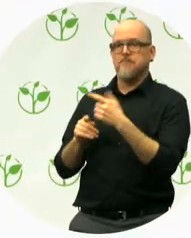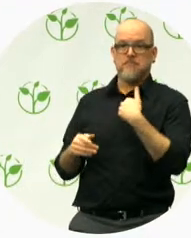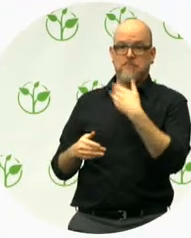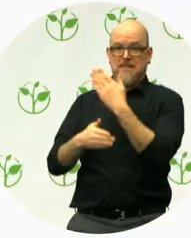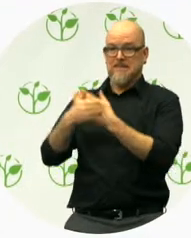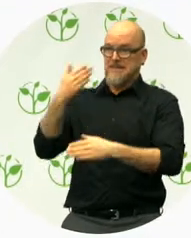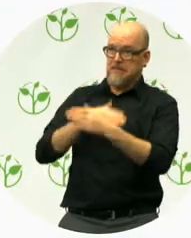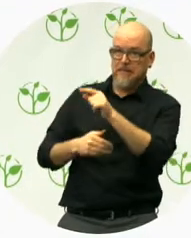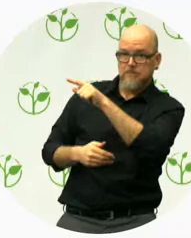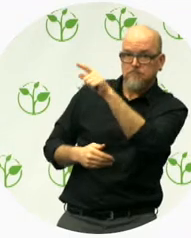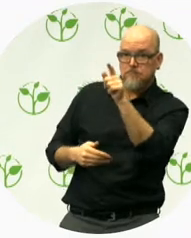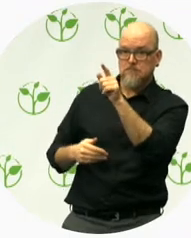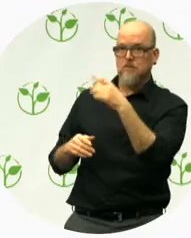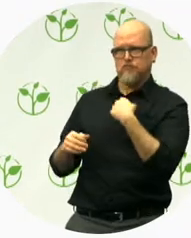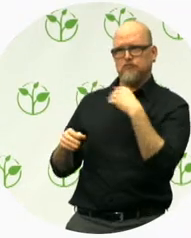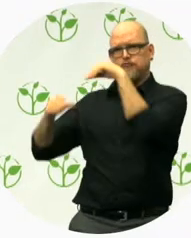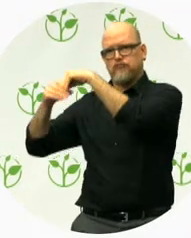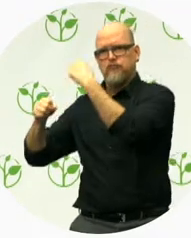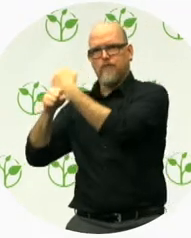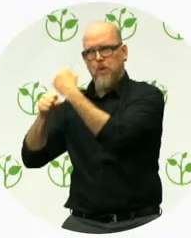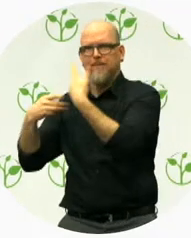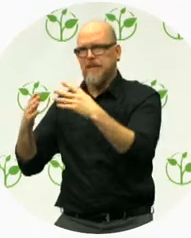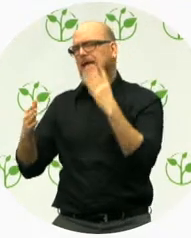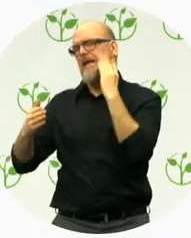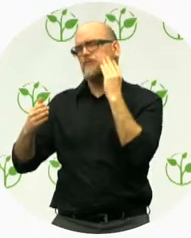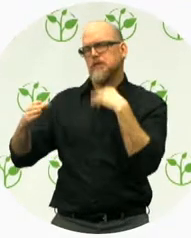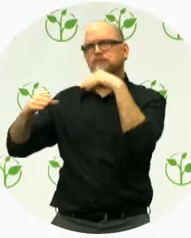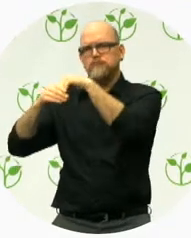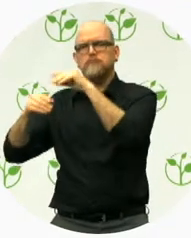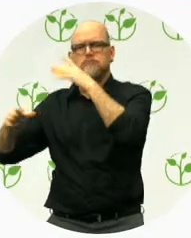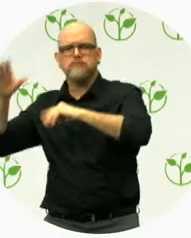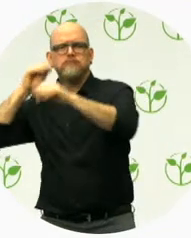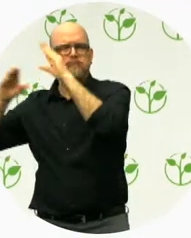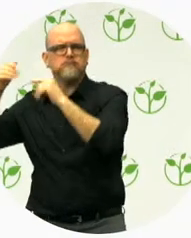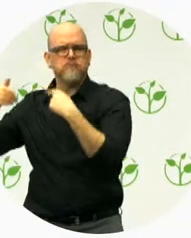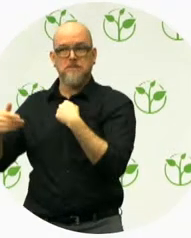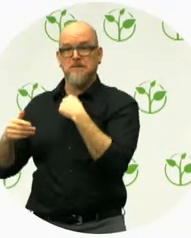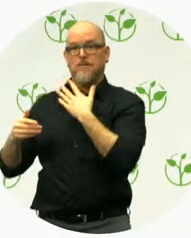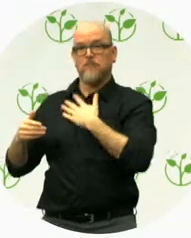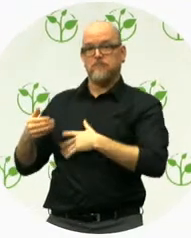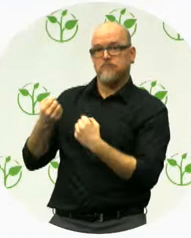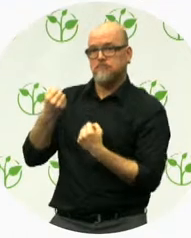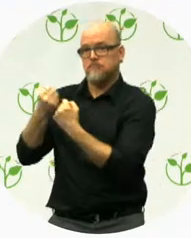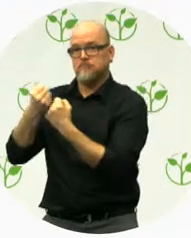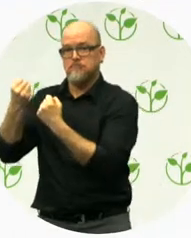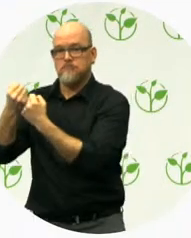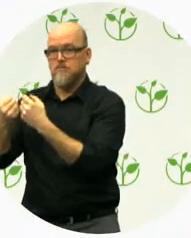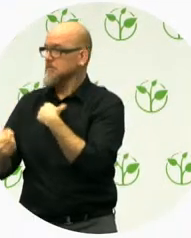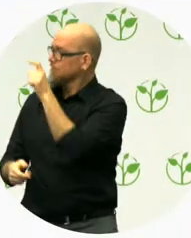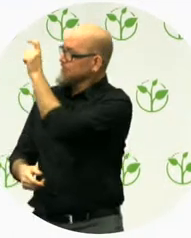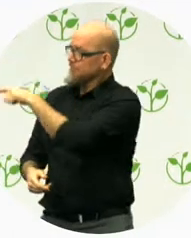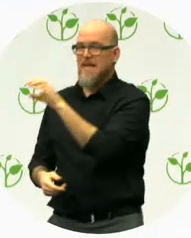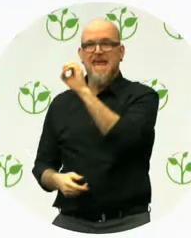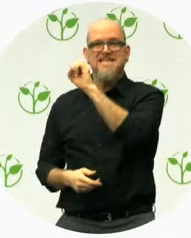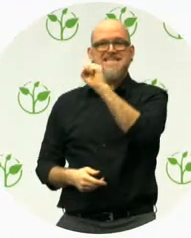leadership inclusion. I also want to recognize hugely the support of Martin Essel and the Zero Project